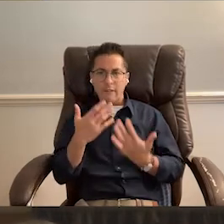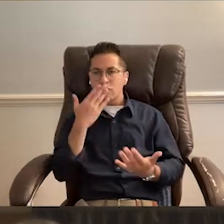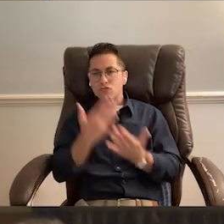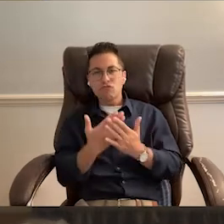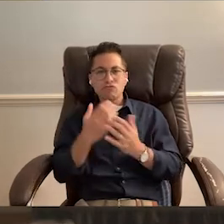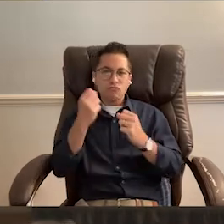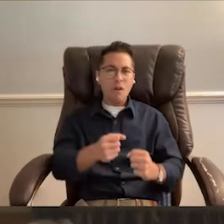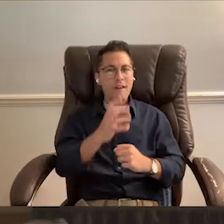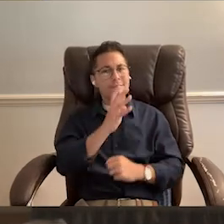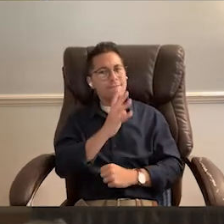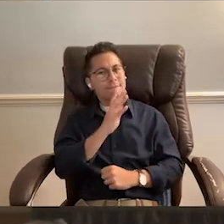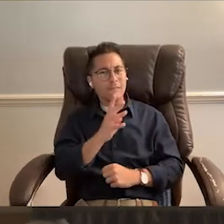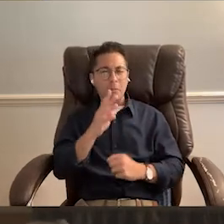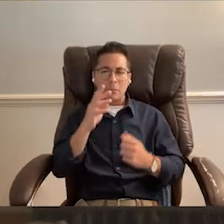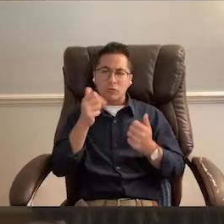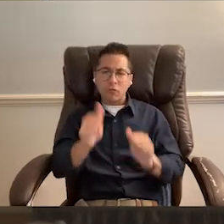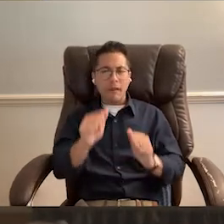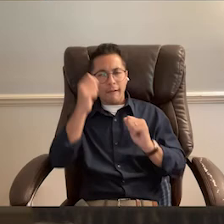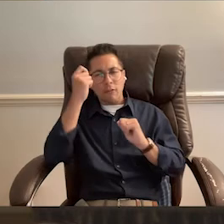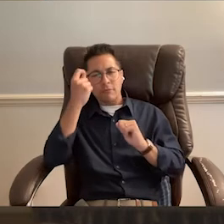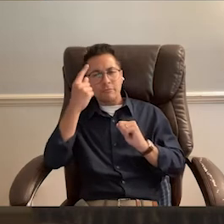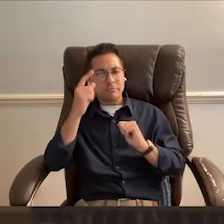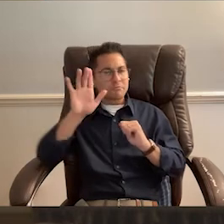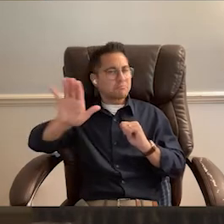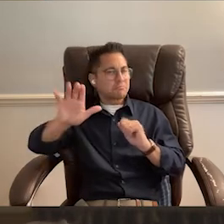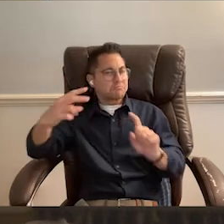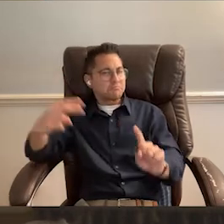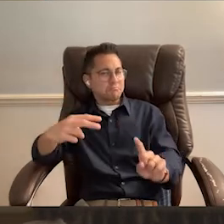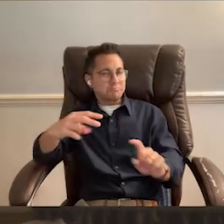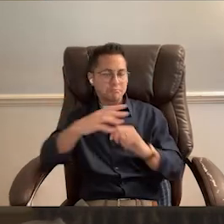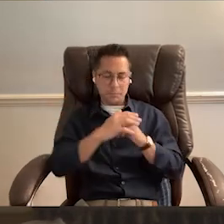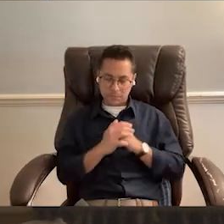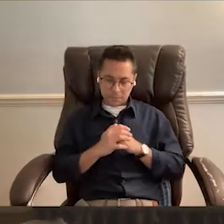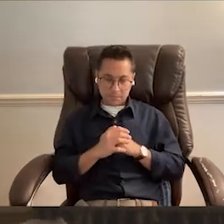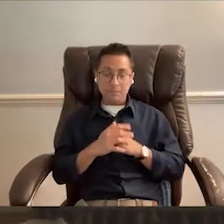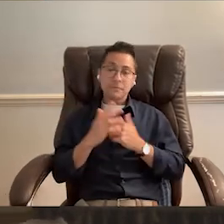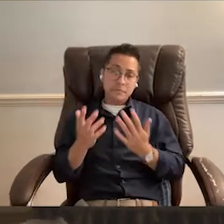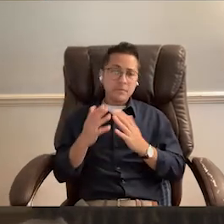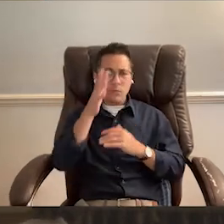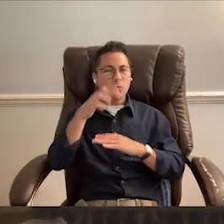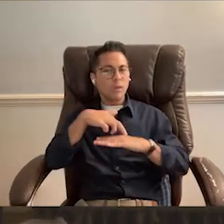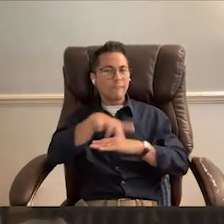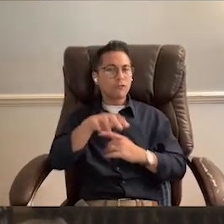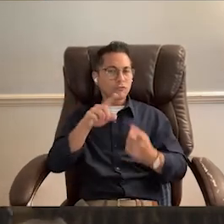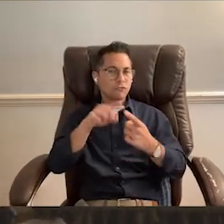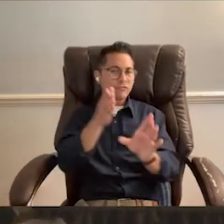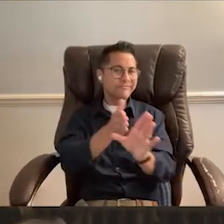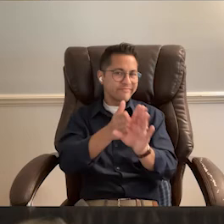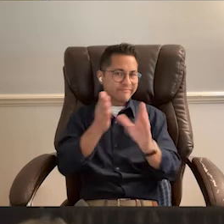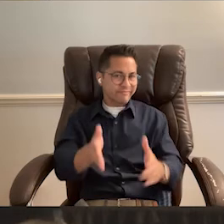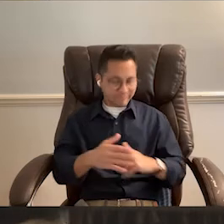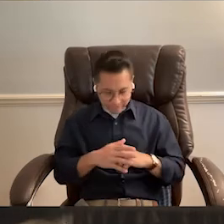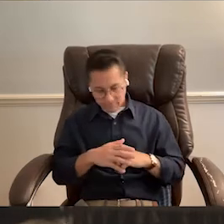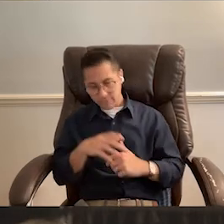not going to work because we don't have a good verbalization to really understand where they're